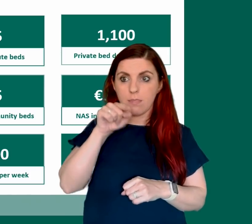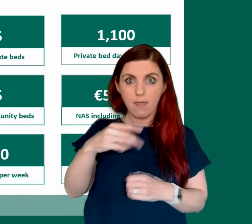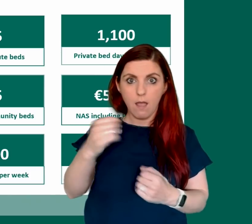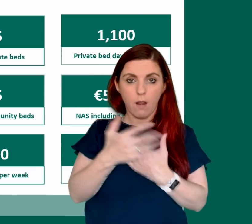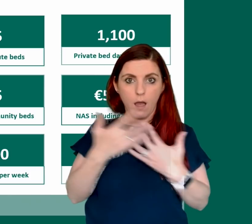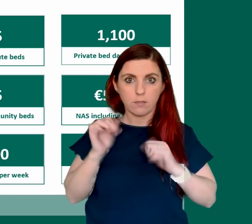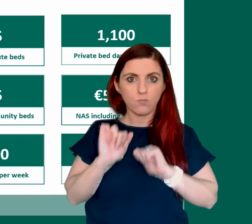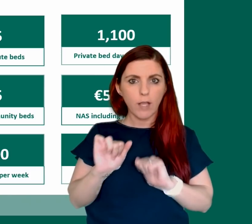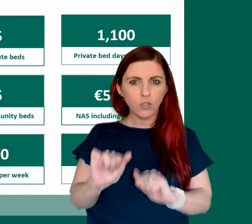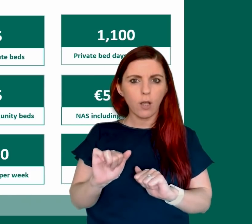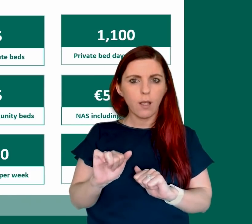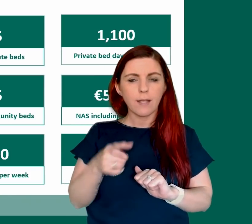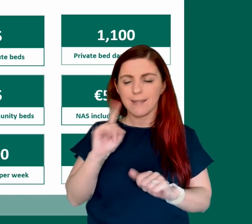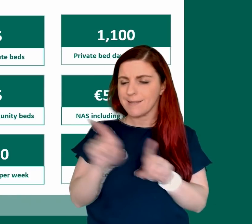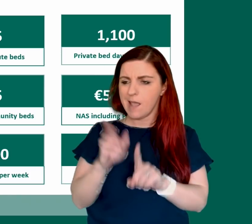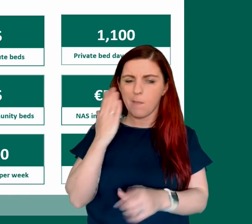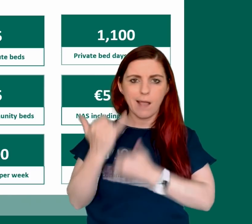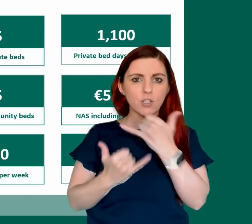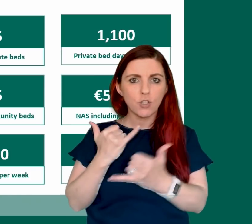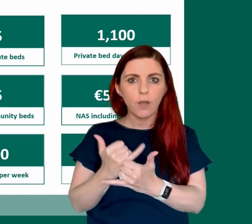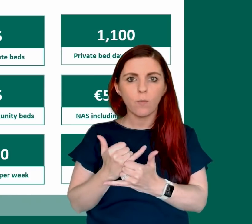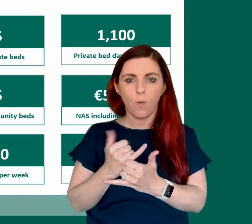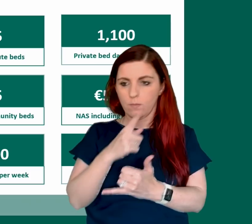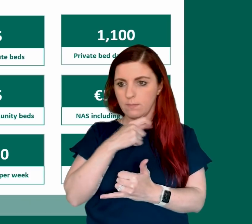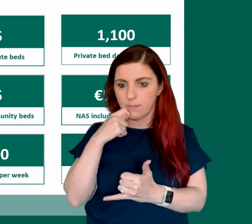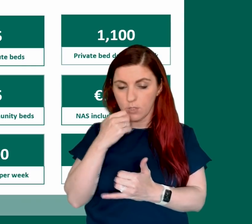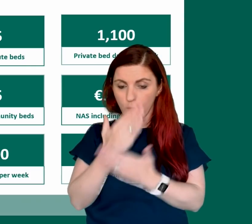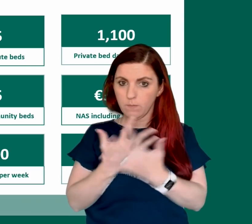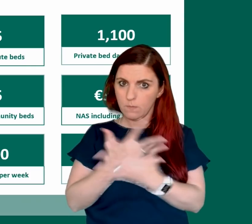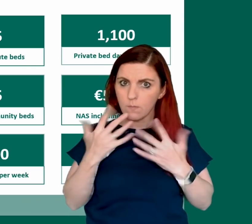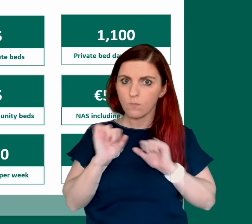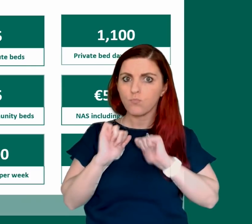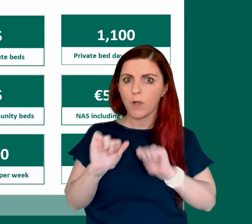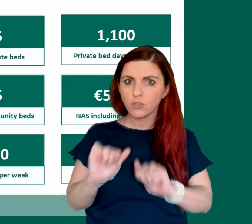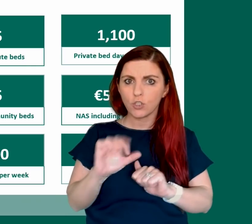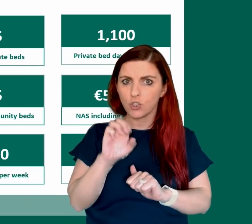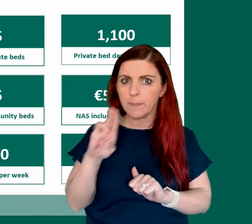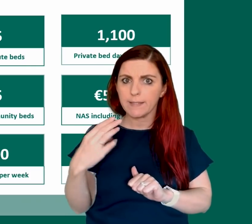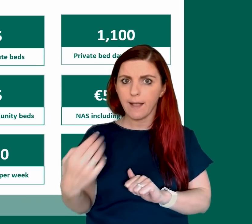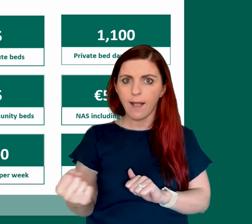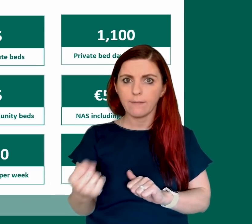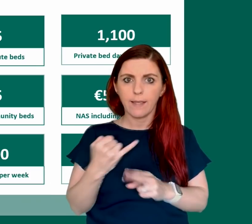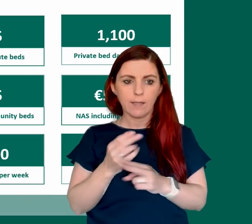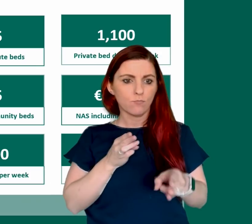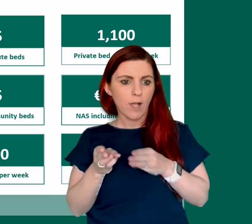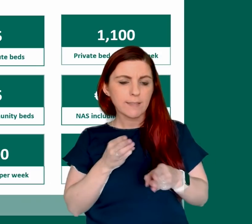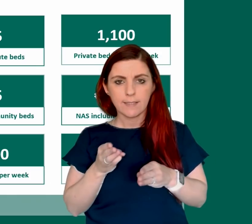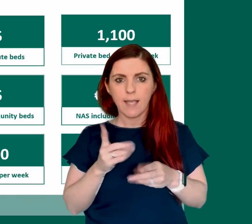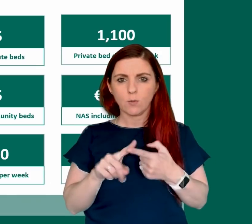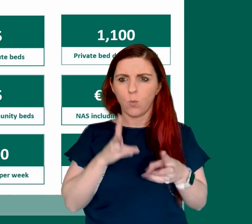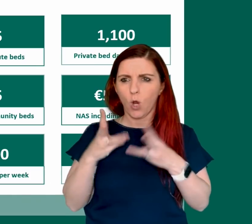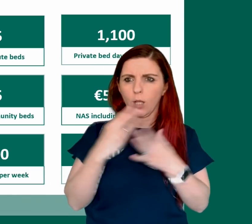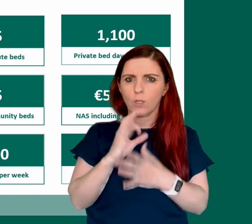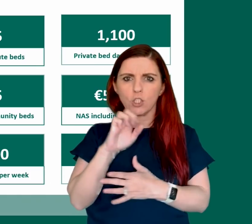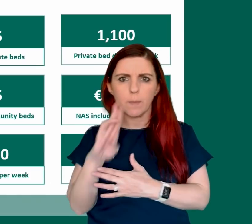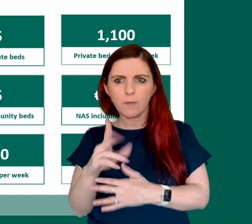experience. We did this last year too in terms of acknowledging some of the very significant pressures that are out there in practices and working with